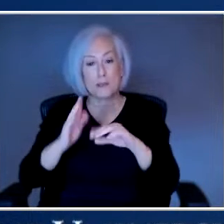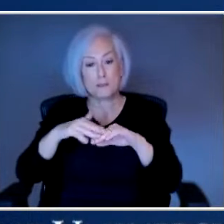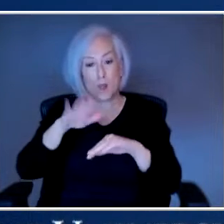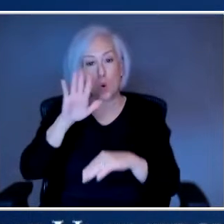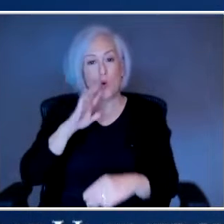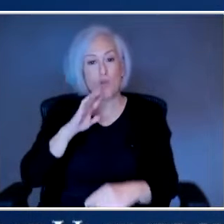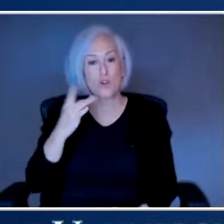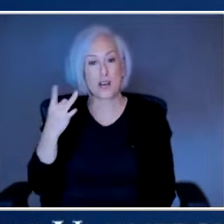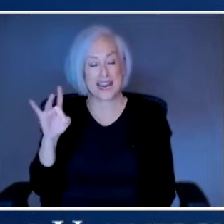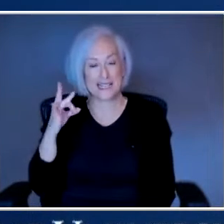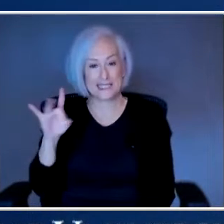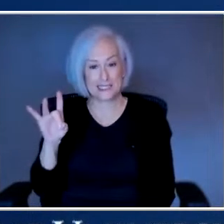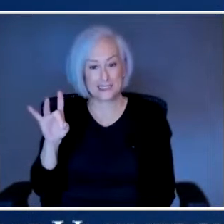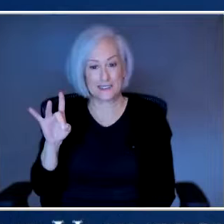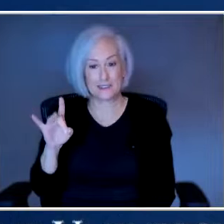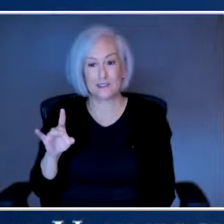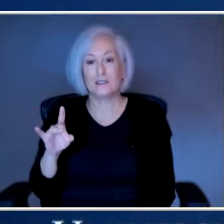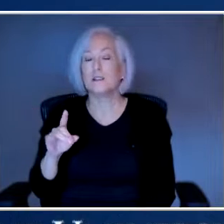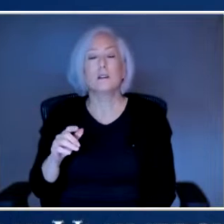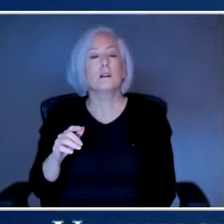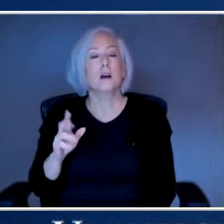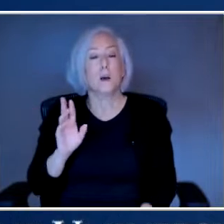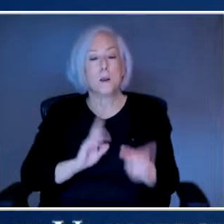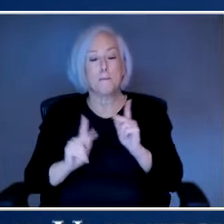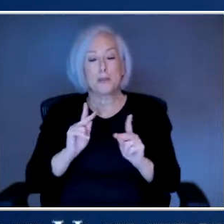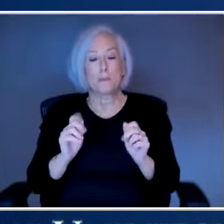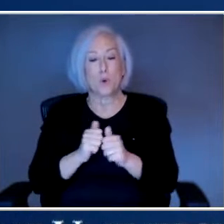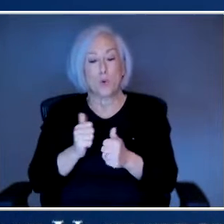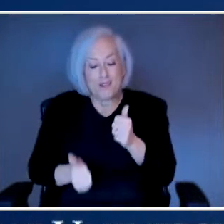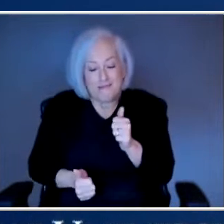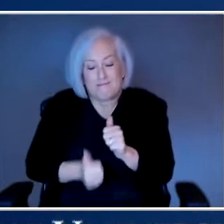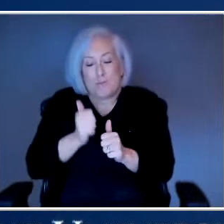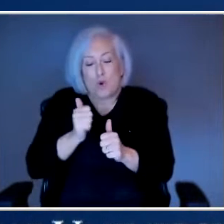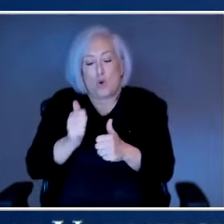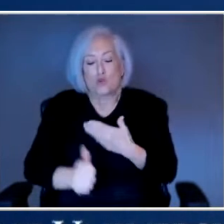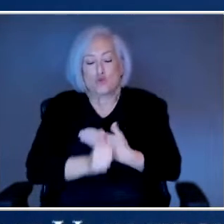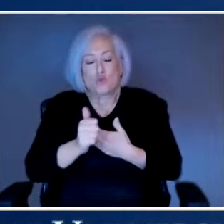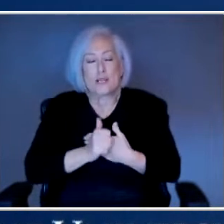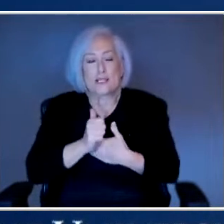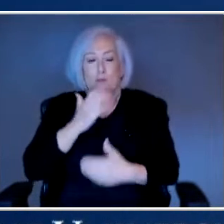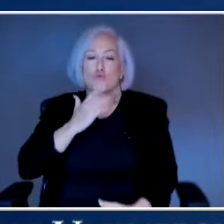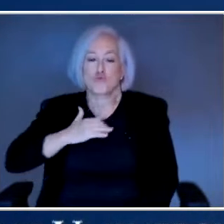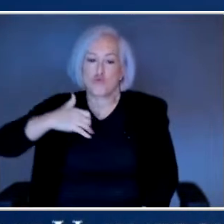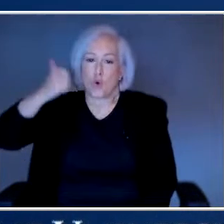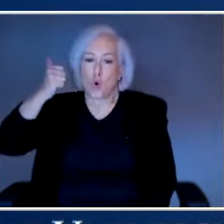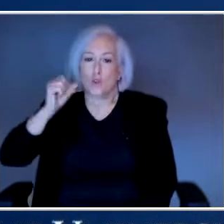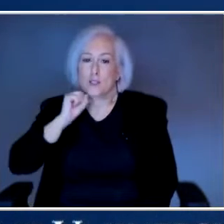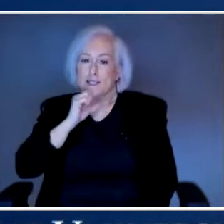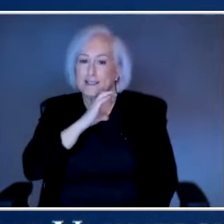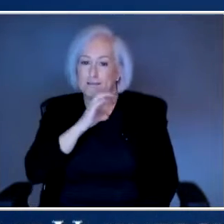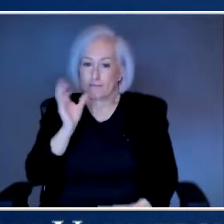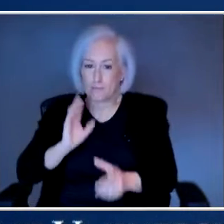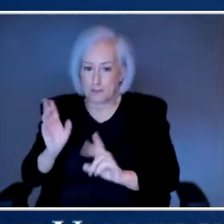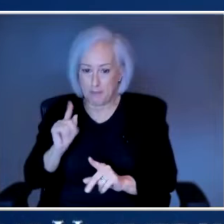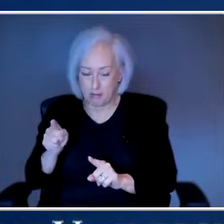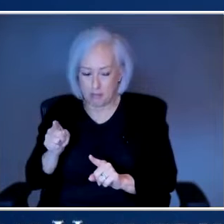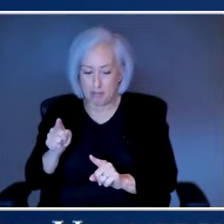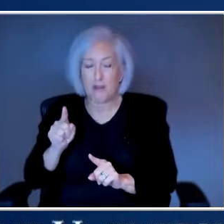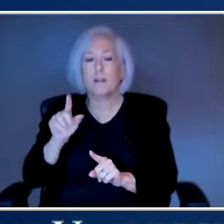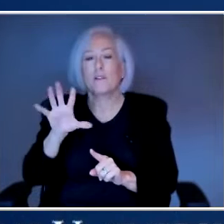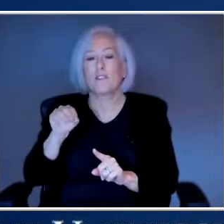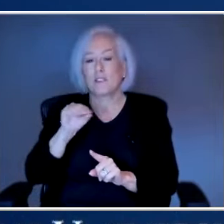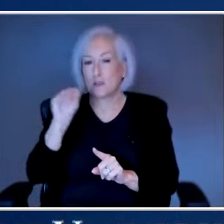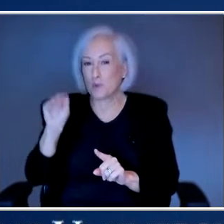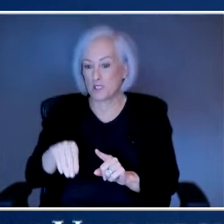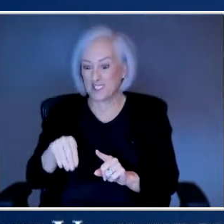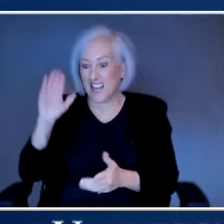risk includes those that are elderly as well. 54% vaccine efficacy. So reducing your risk of going to the hospital by